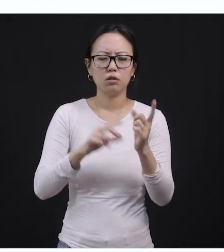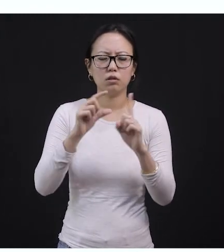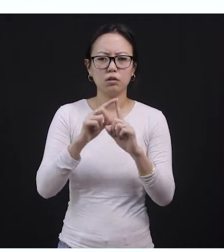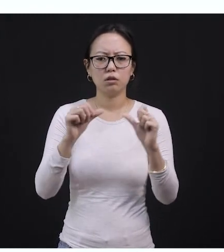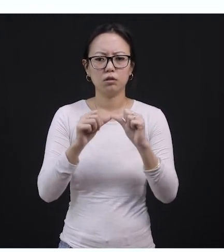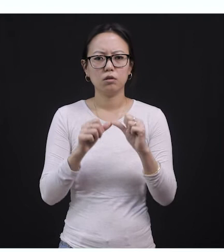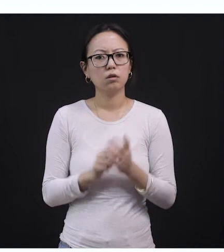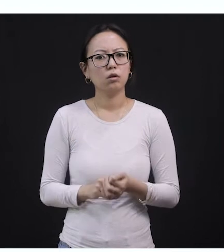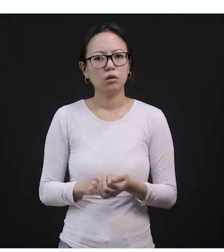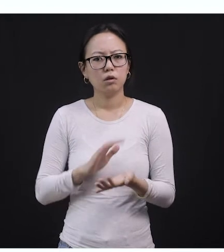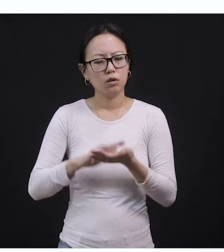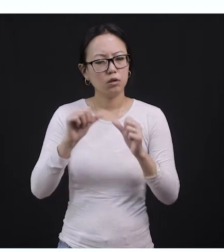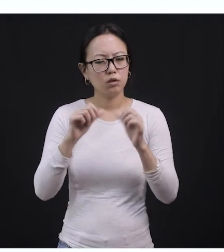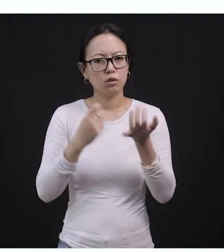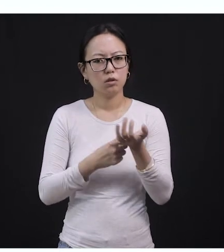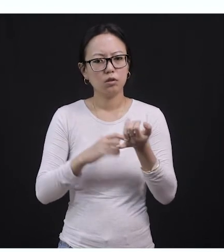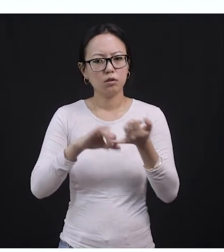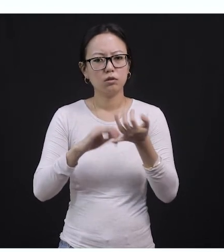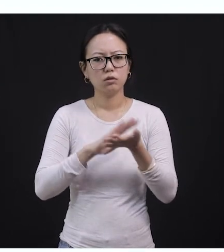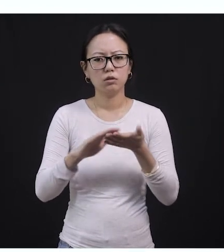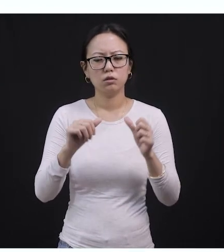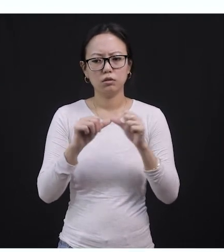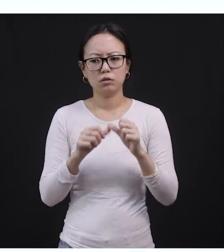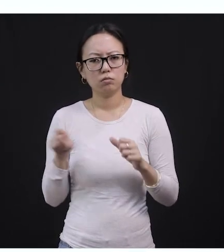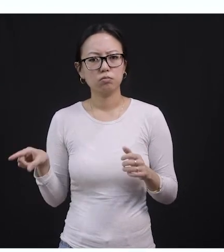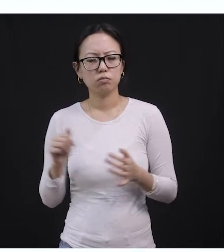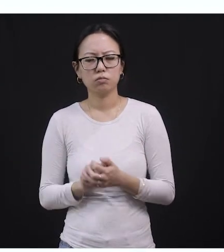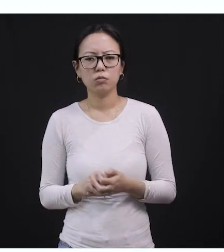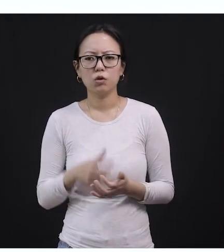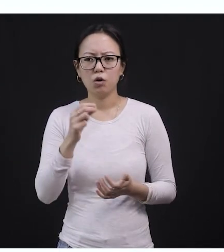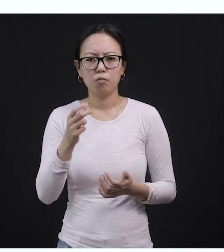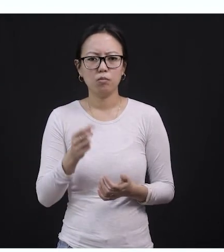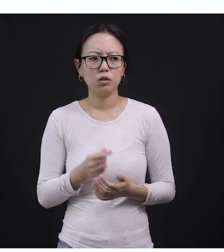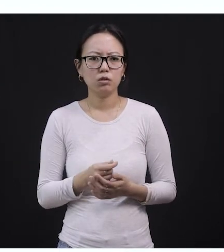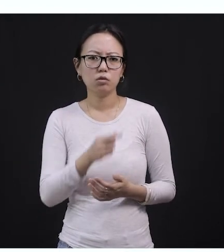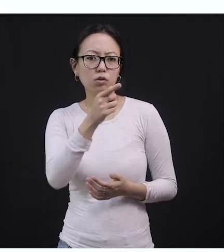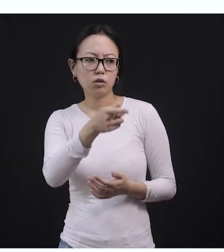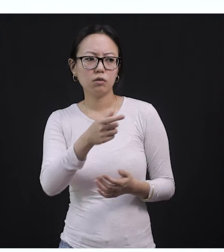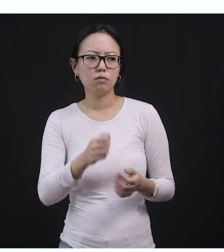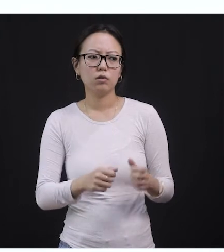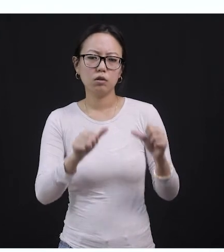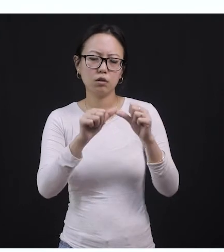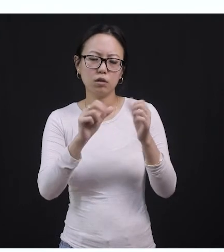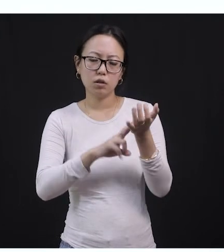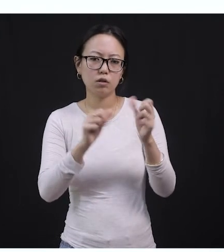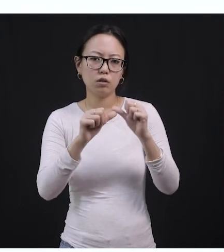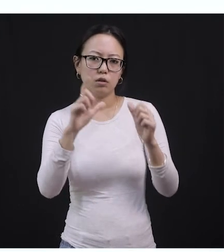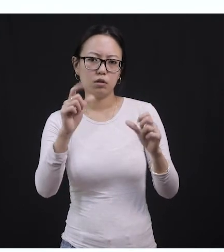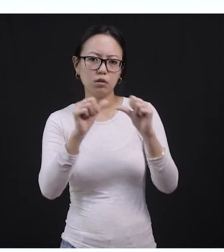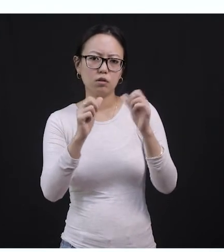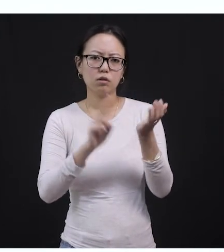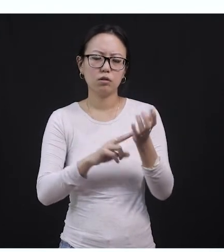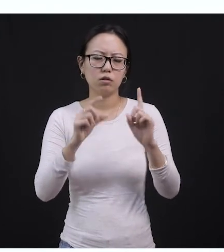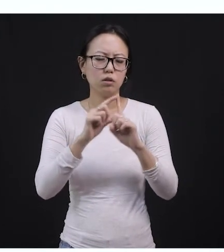support, right? So Huinsang, in his book Siyuki, he also wrote about this Nalanda University. Okay,